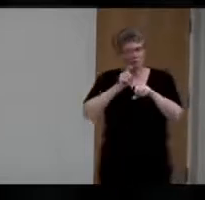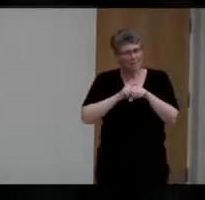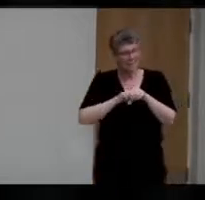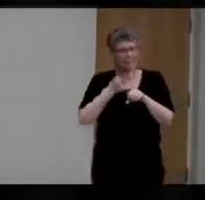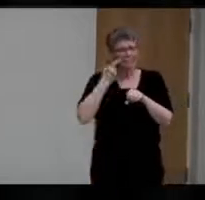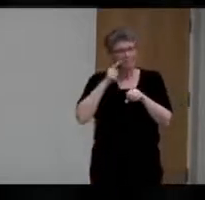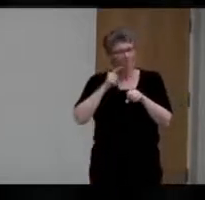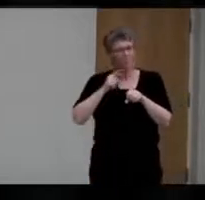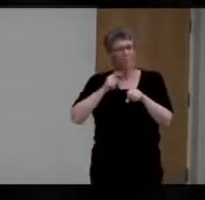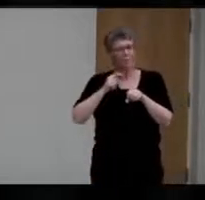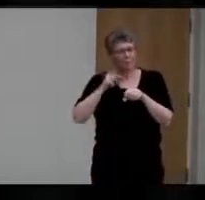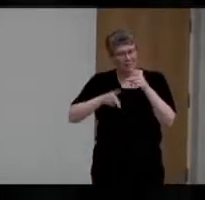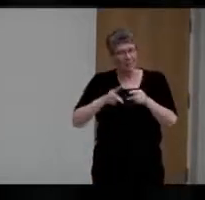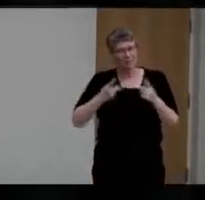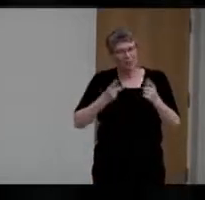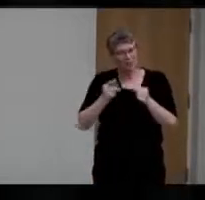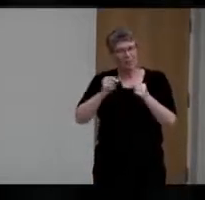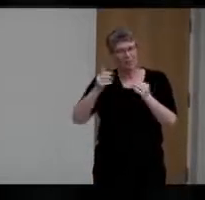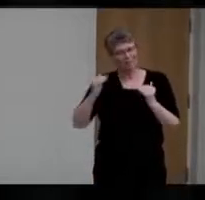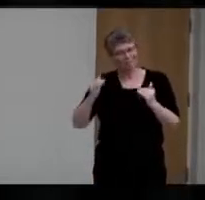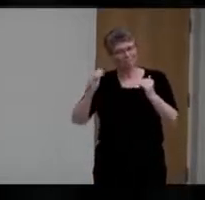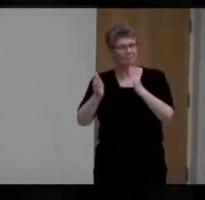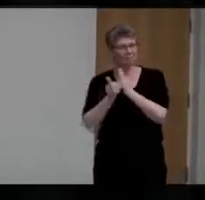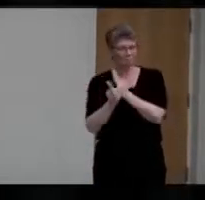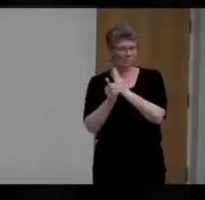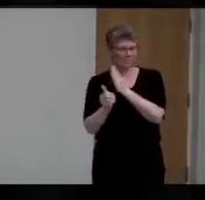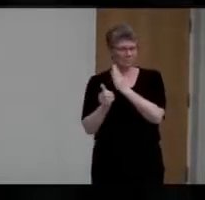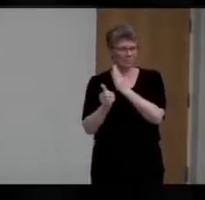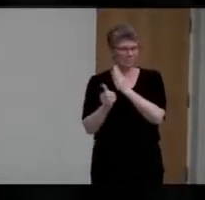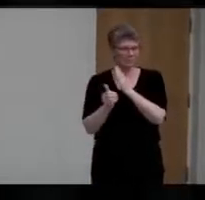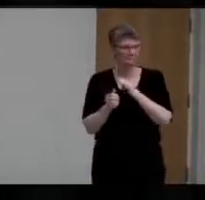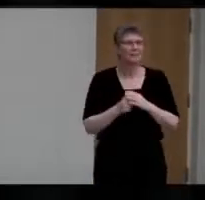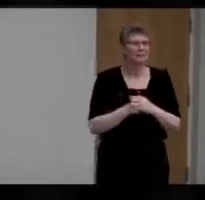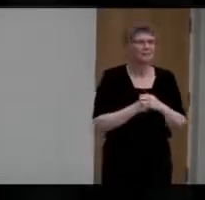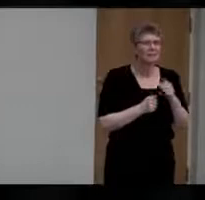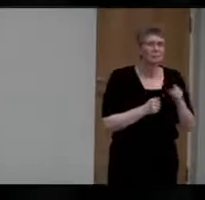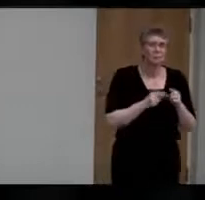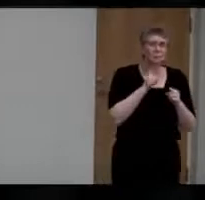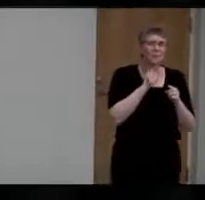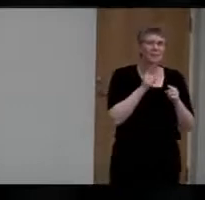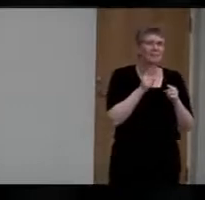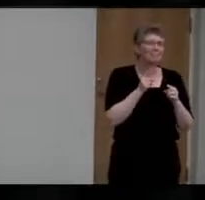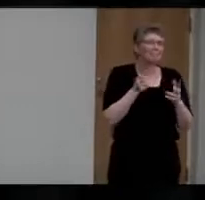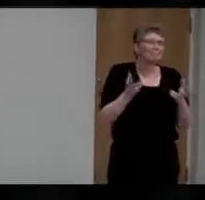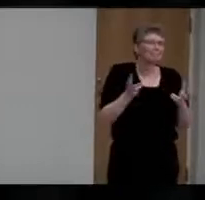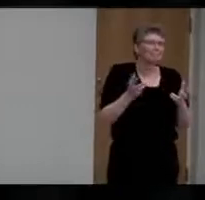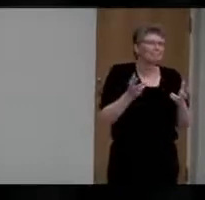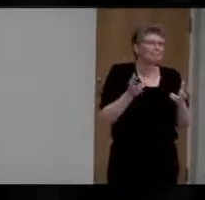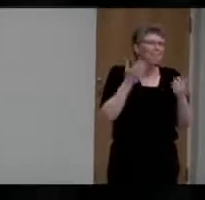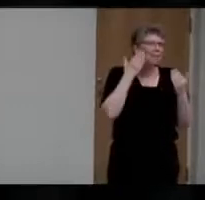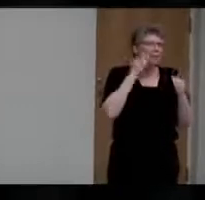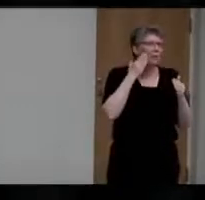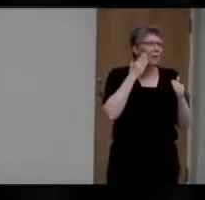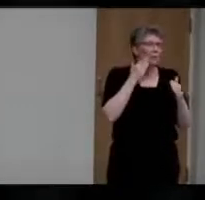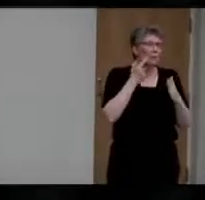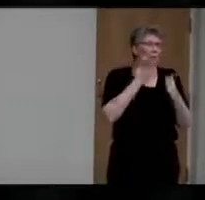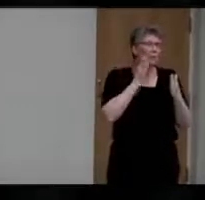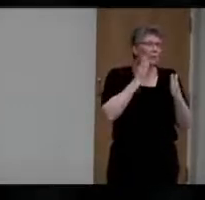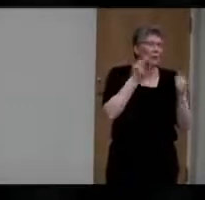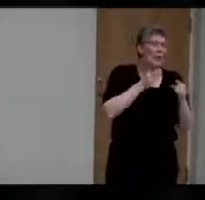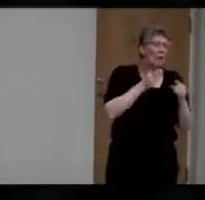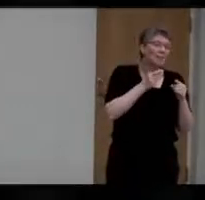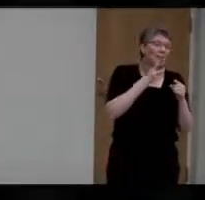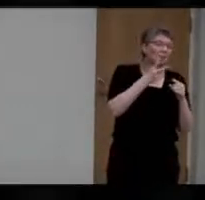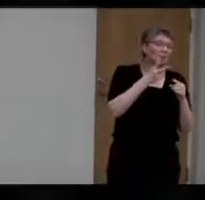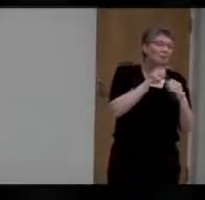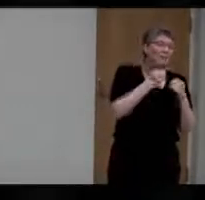future, we always tend to overestimate what will happen in 2 years and underestimate what will happen in 10. So I always say between 2 and